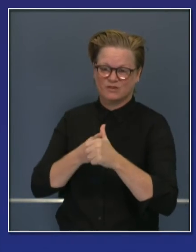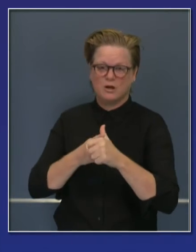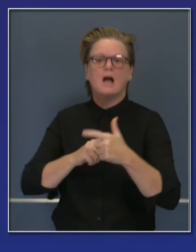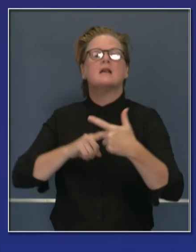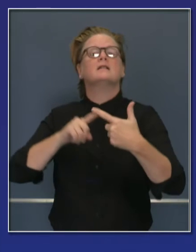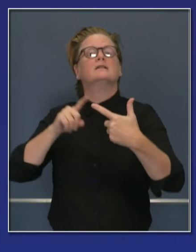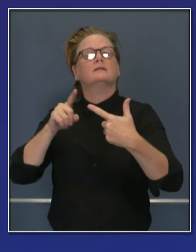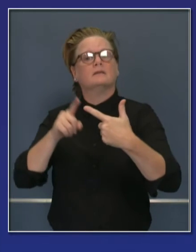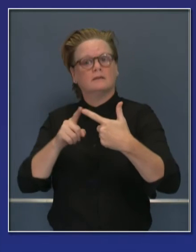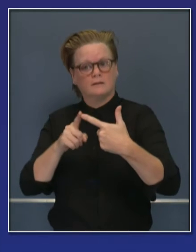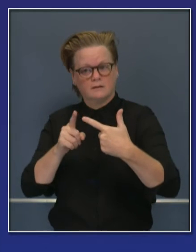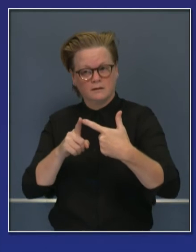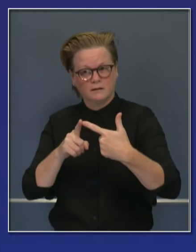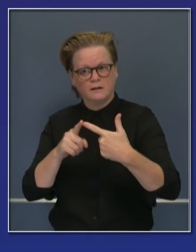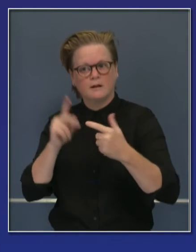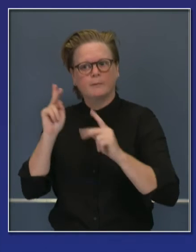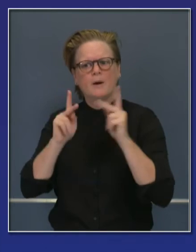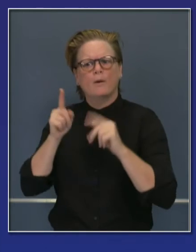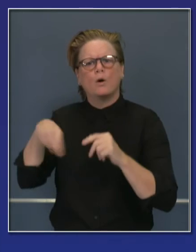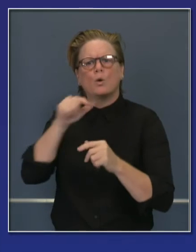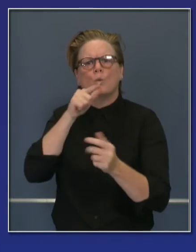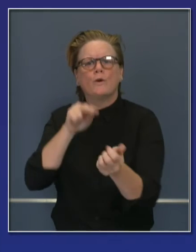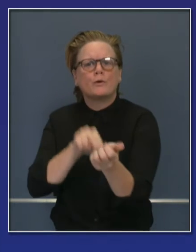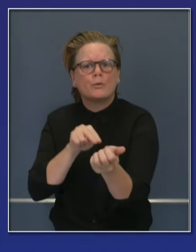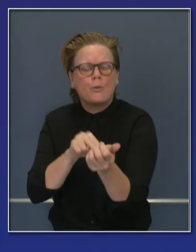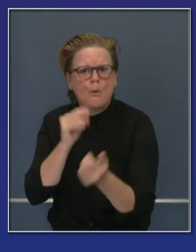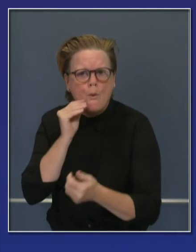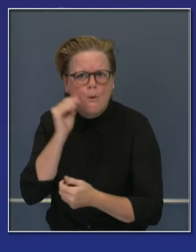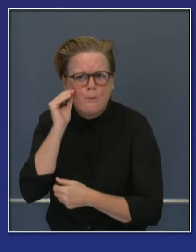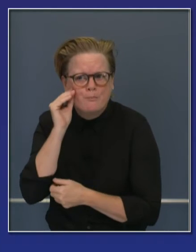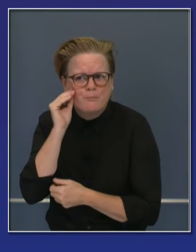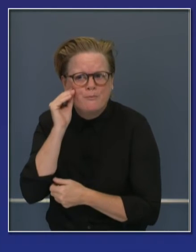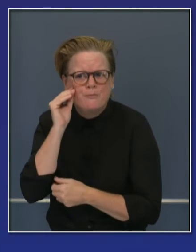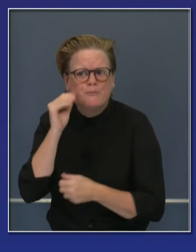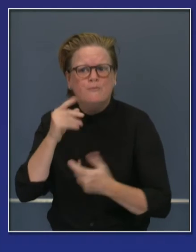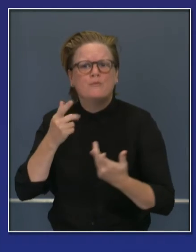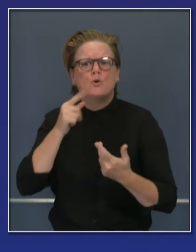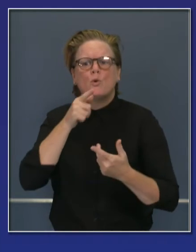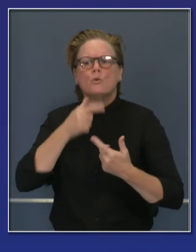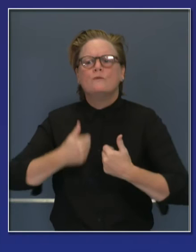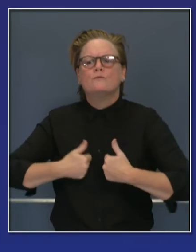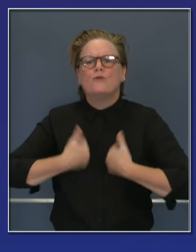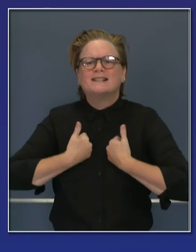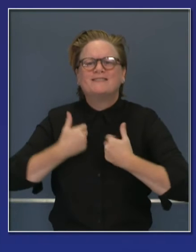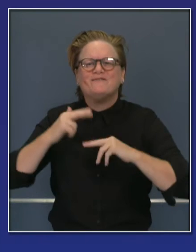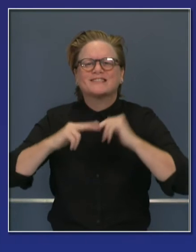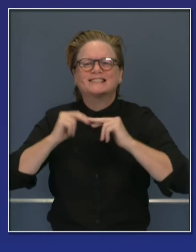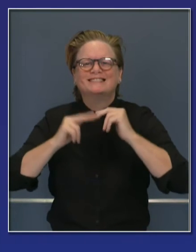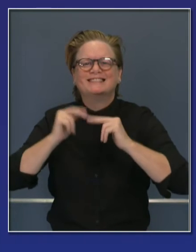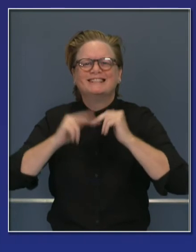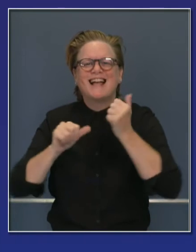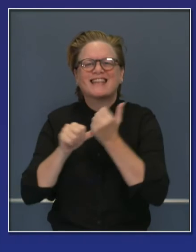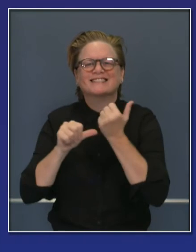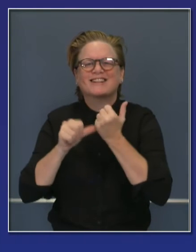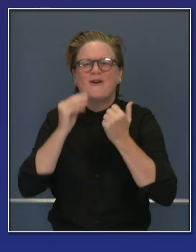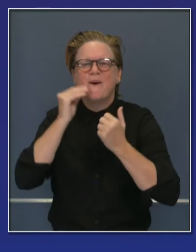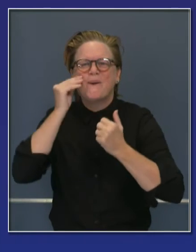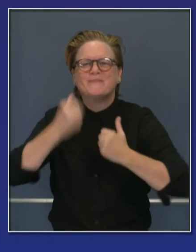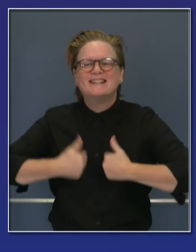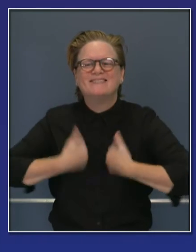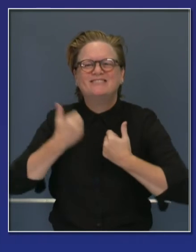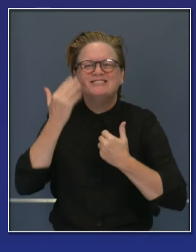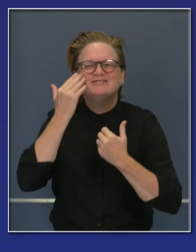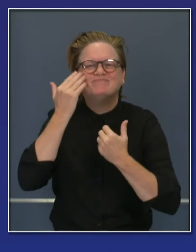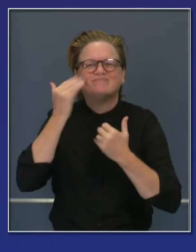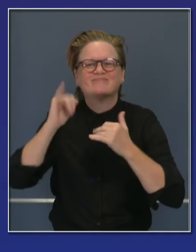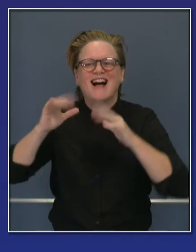medically vulnerable, skilled nursing facilities, residential care facilities, assisted living facilities, and the like, and of course, our first responders and